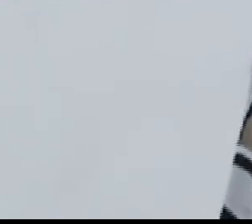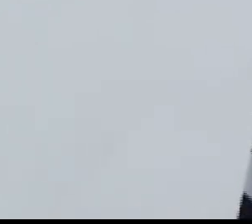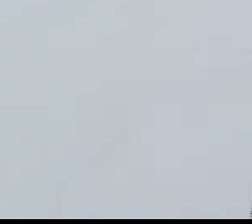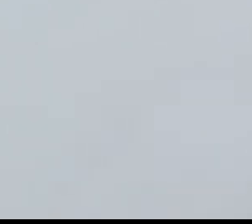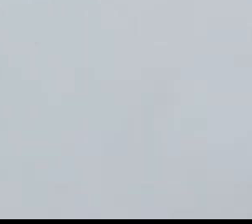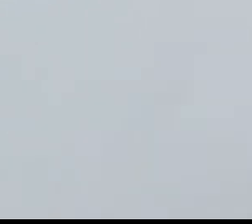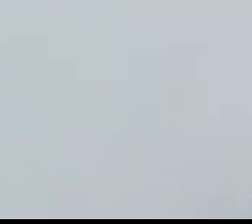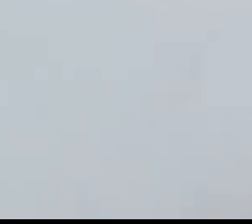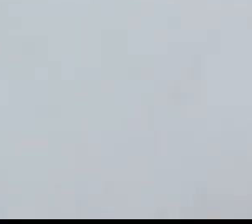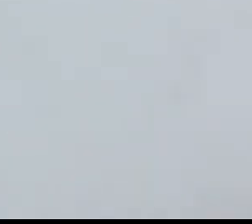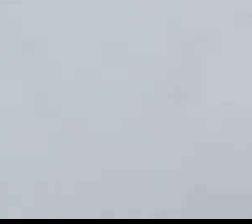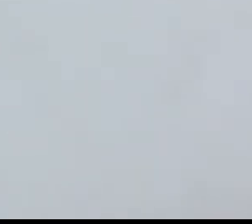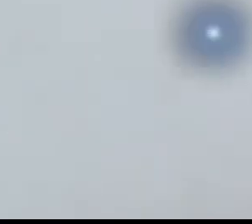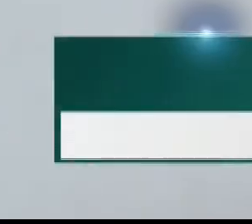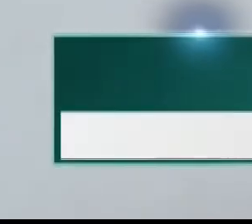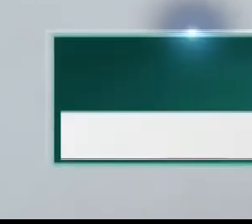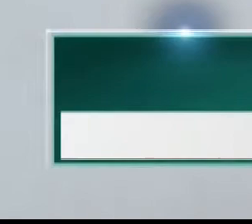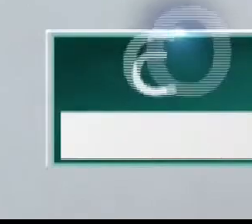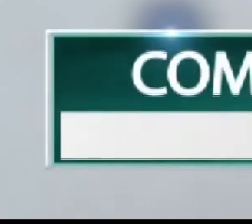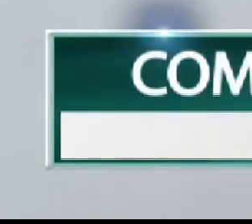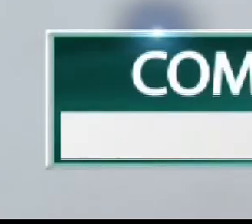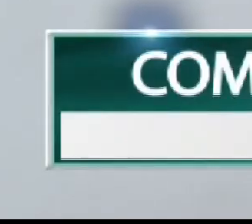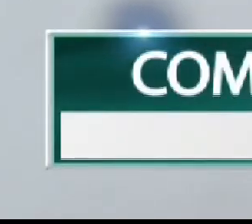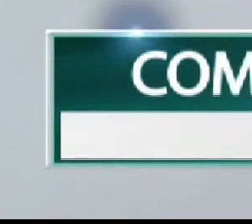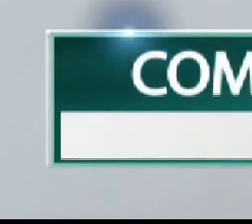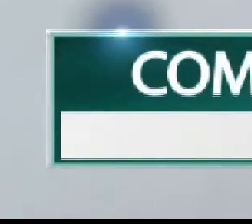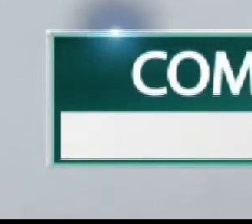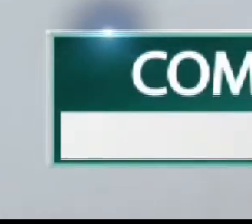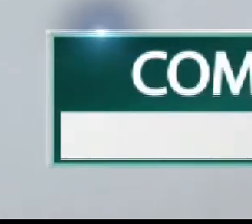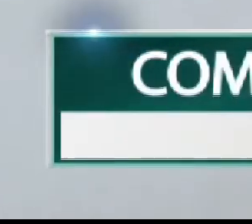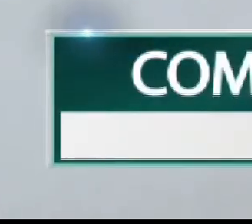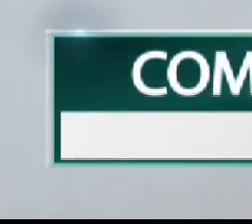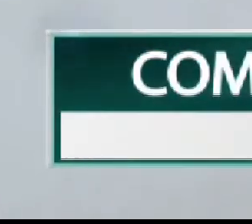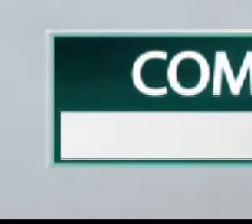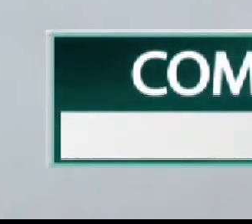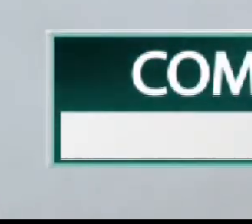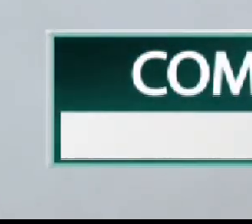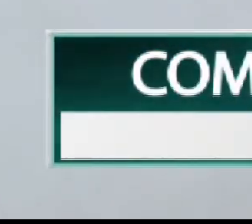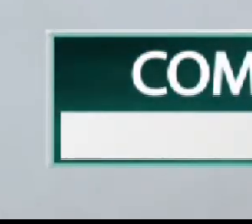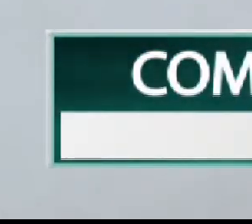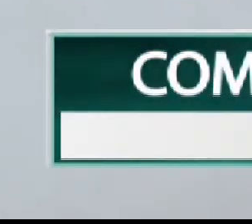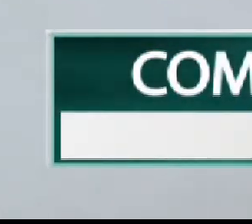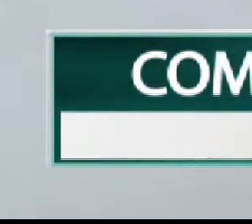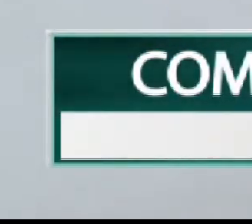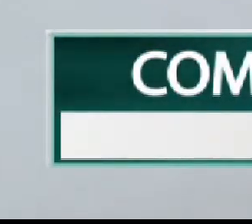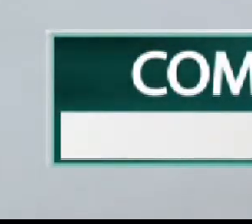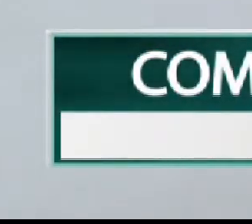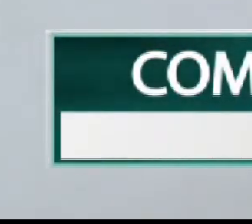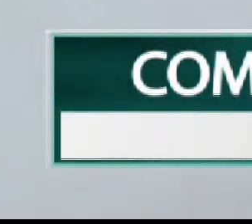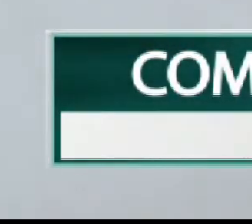A Haitian couple hauled before the court on drug charges. We've got the details straight ahead.